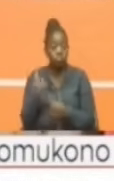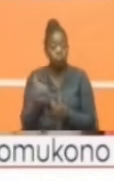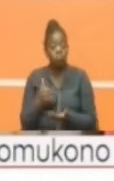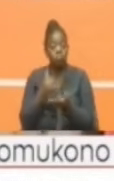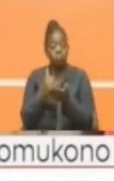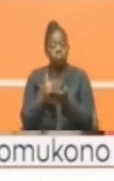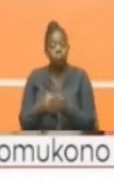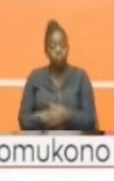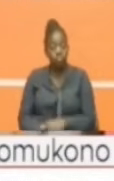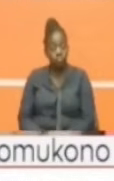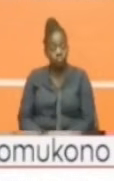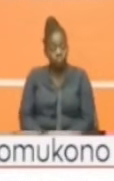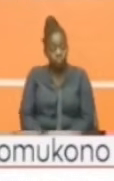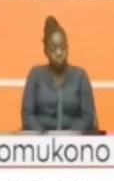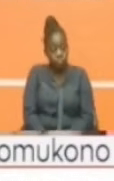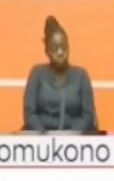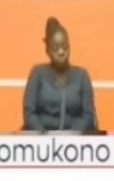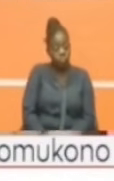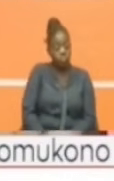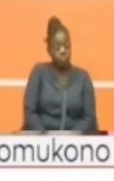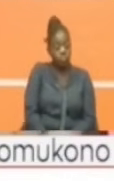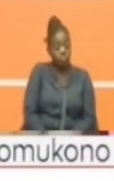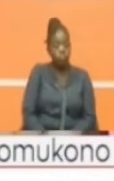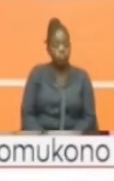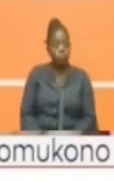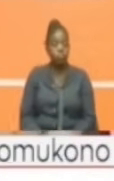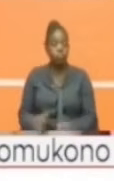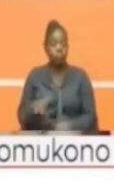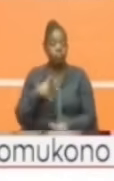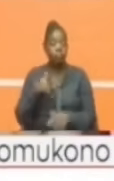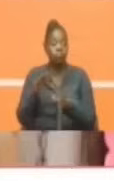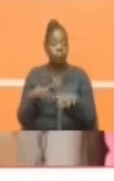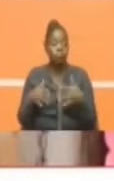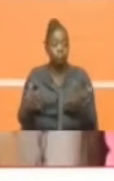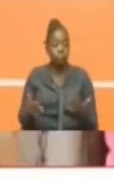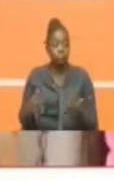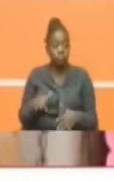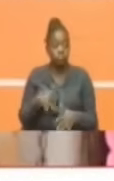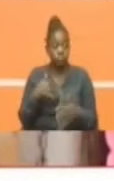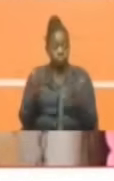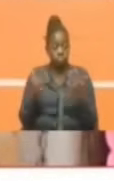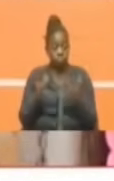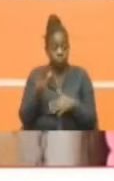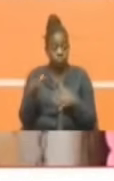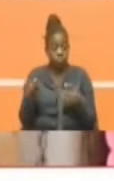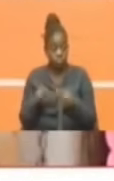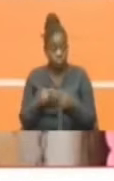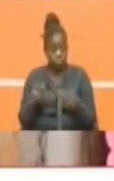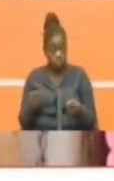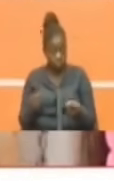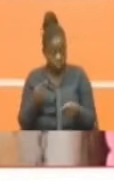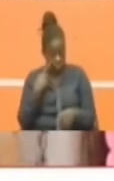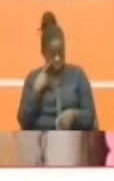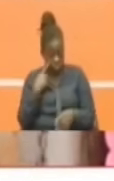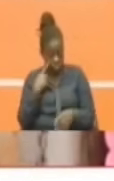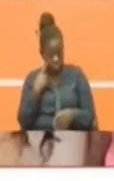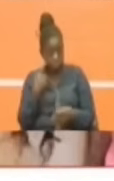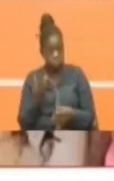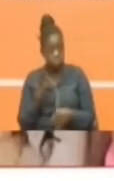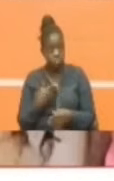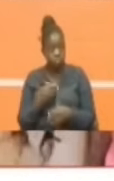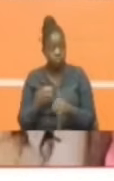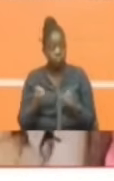okuyamba mutuufu nawuliranga essanyu nga mpuliranga omukono gwange ogukomyewo ngaera nneekerako bwe nti naye nga